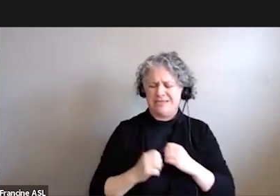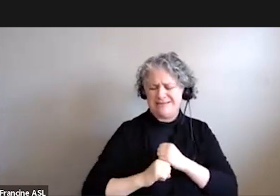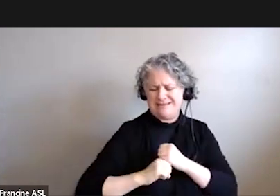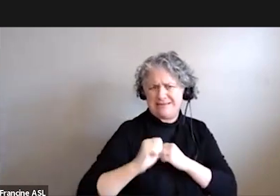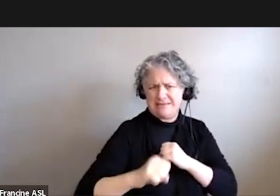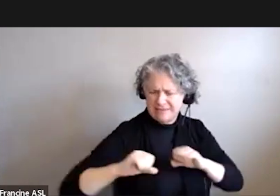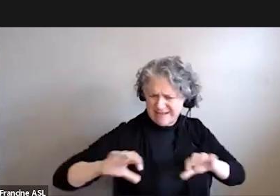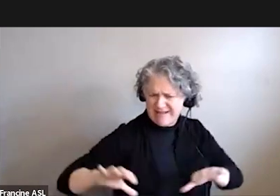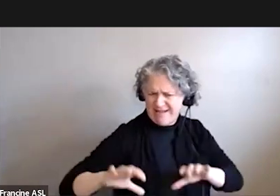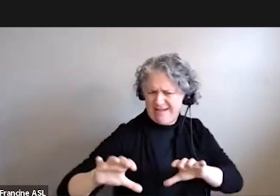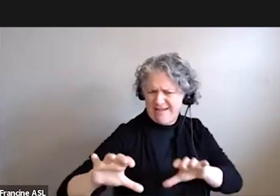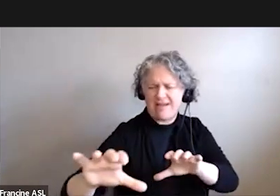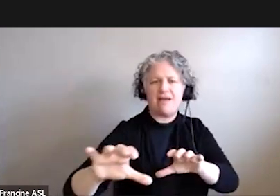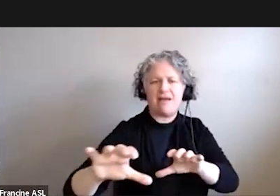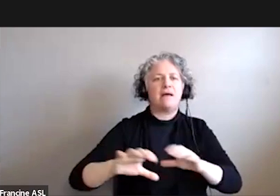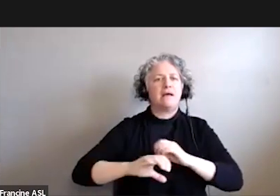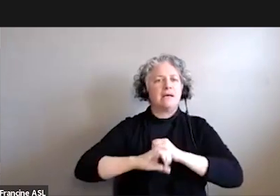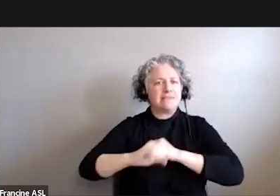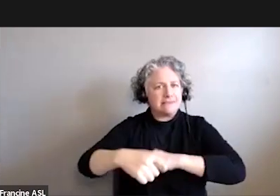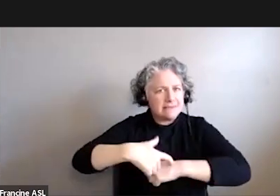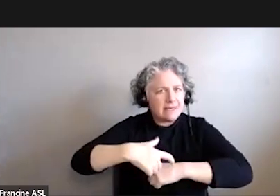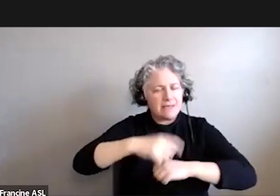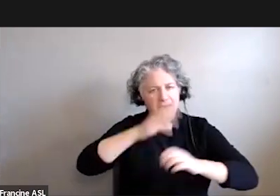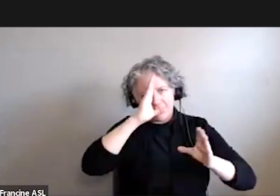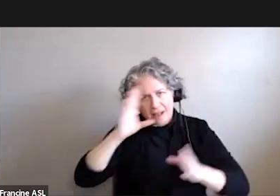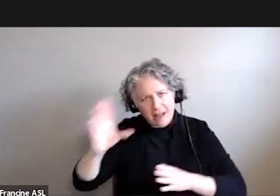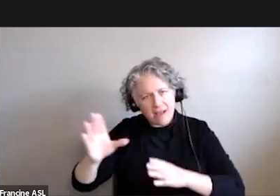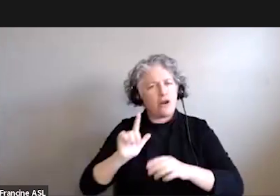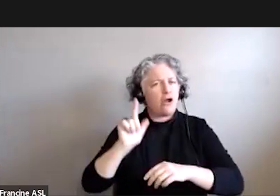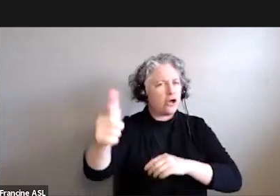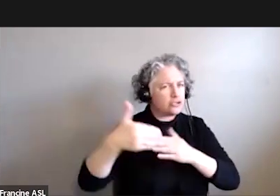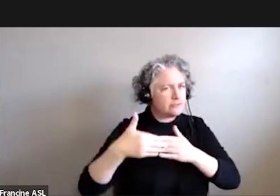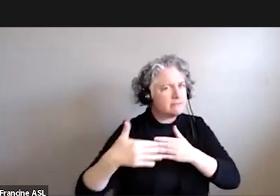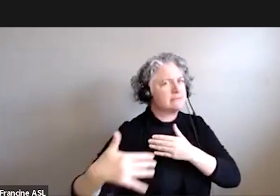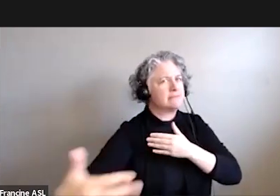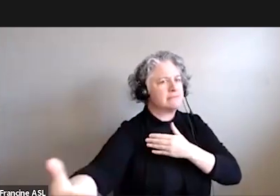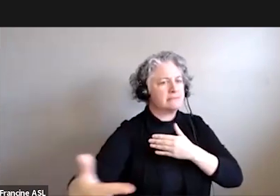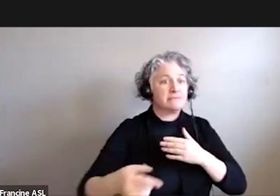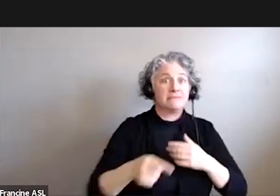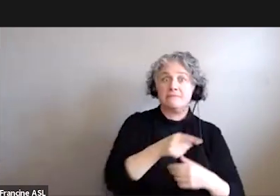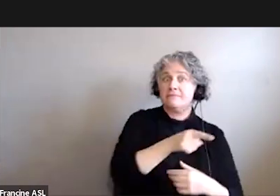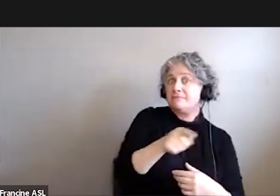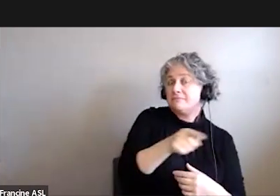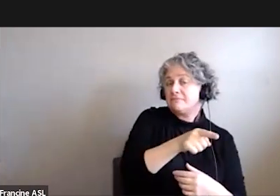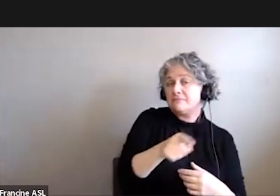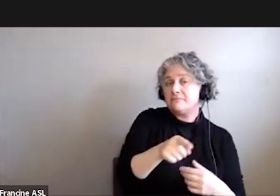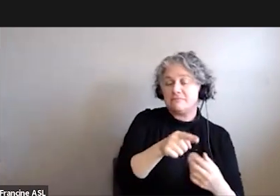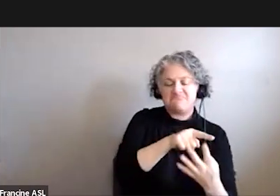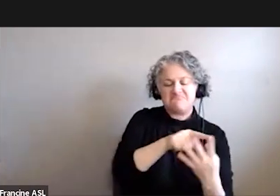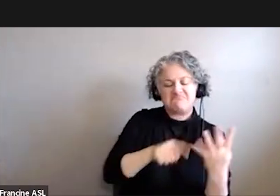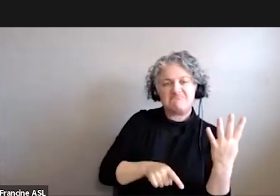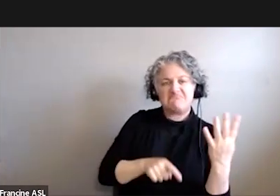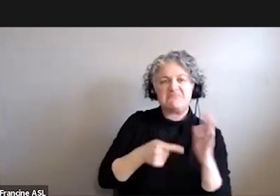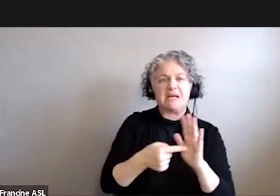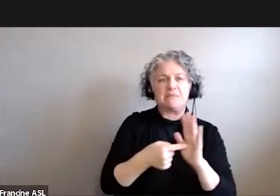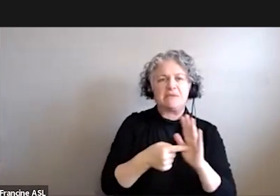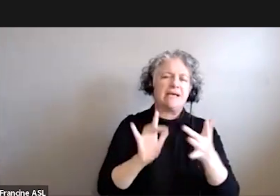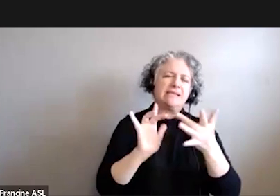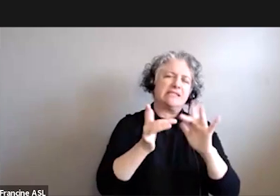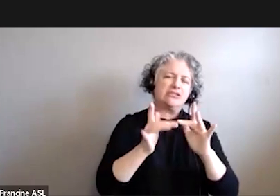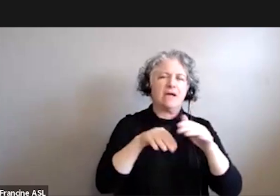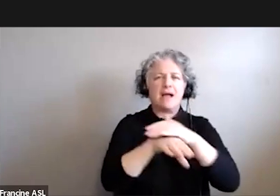our extended longer term plans. And these are the examples here is like some of our digital accessibility pieces